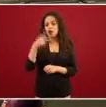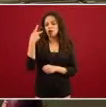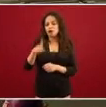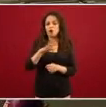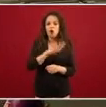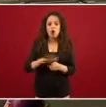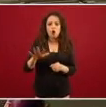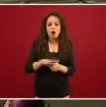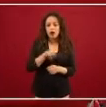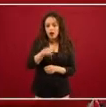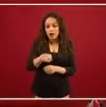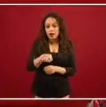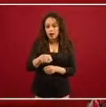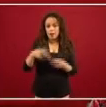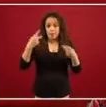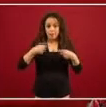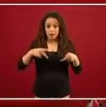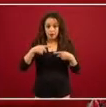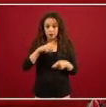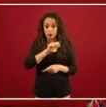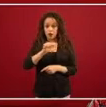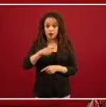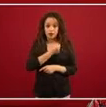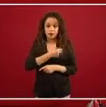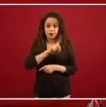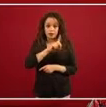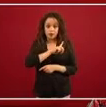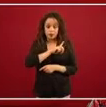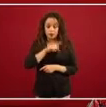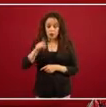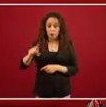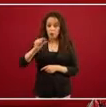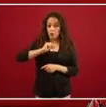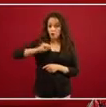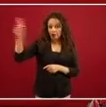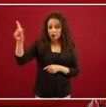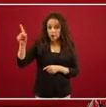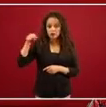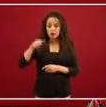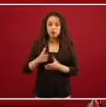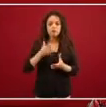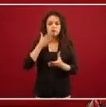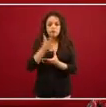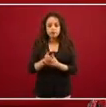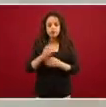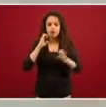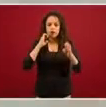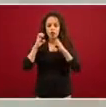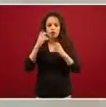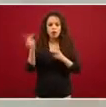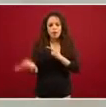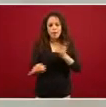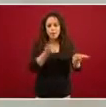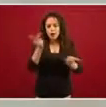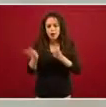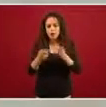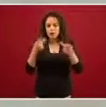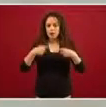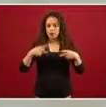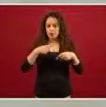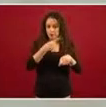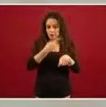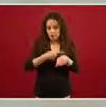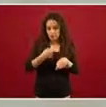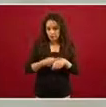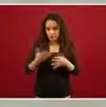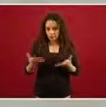the local level. These professionals, these health sector professionals, are locally interviewing the patients,